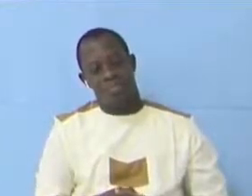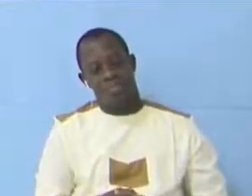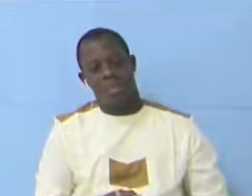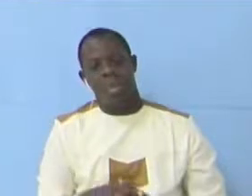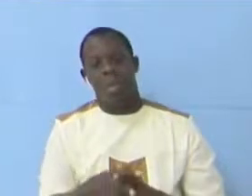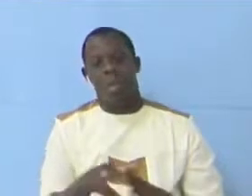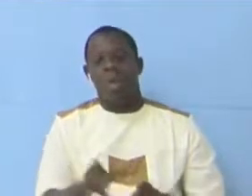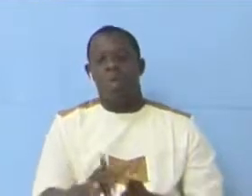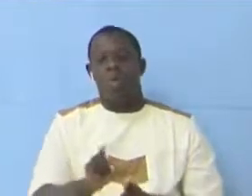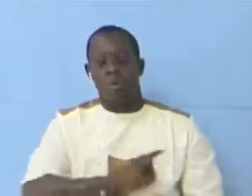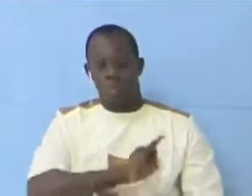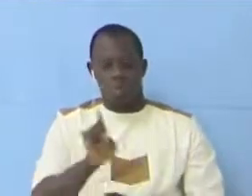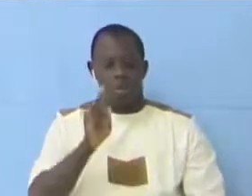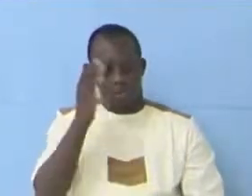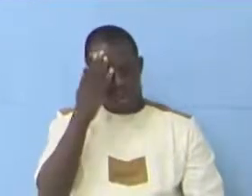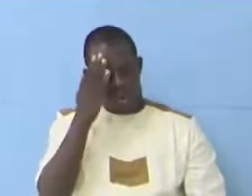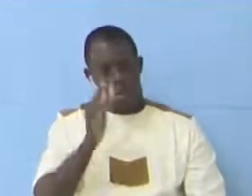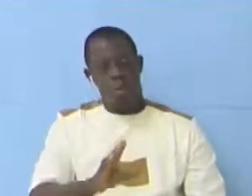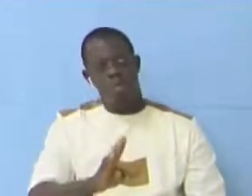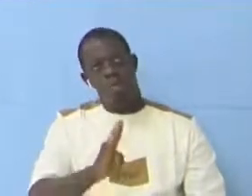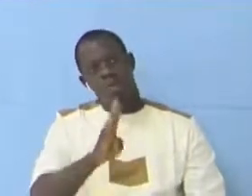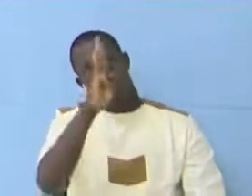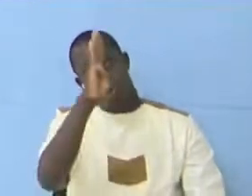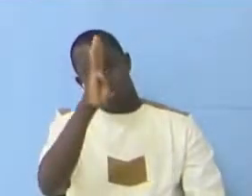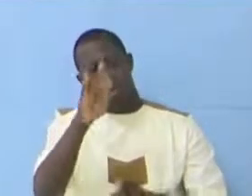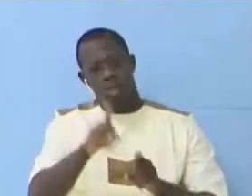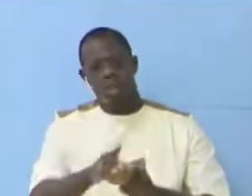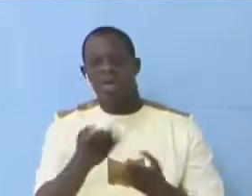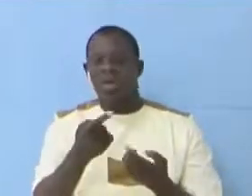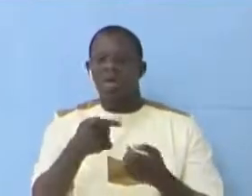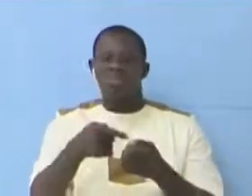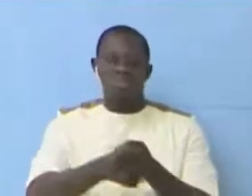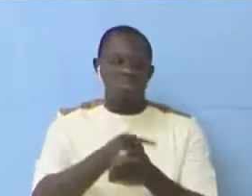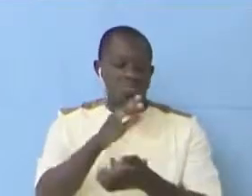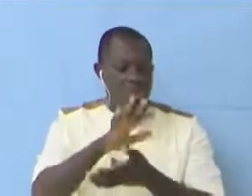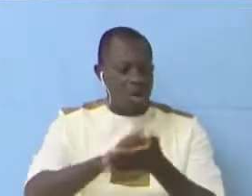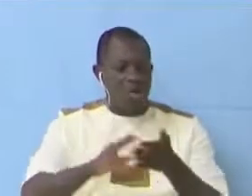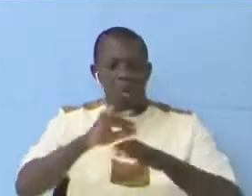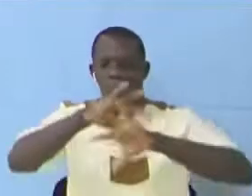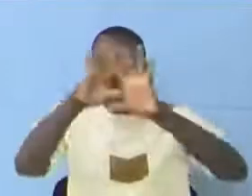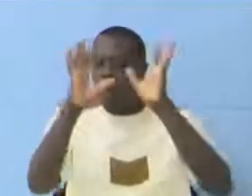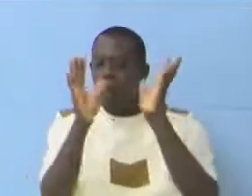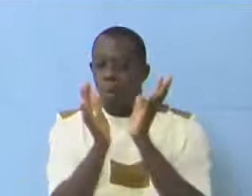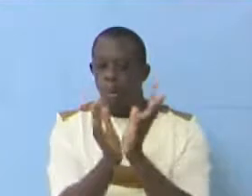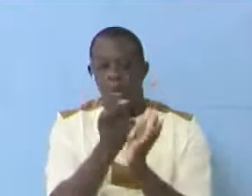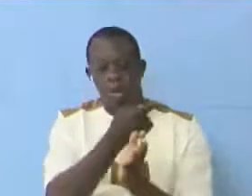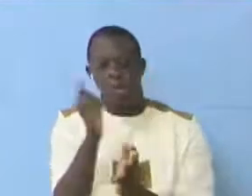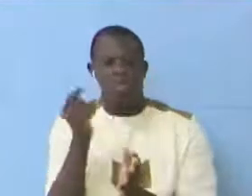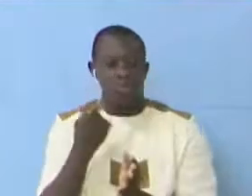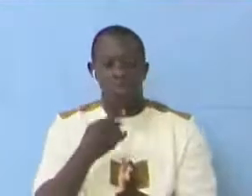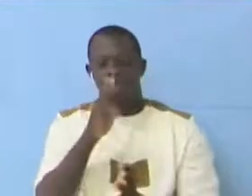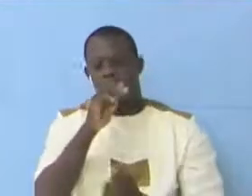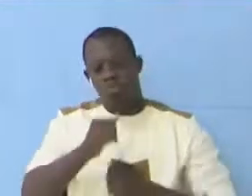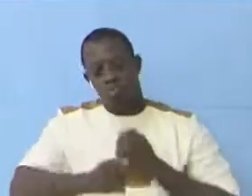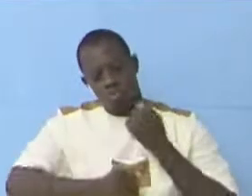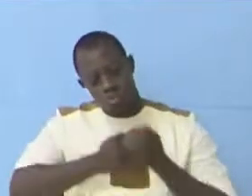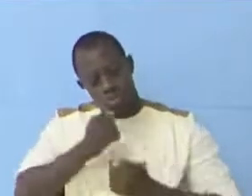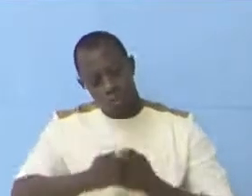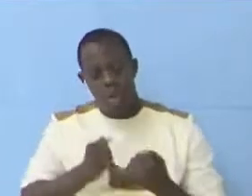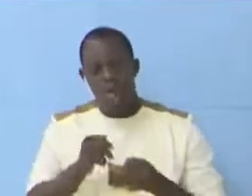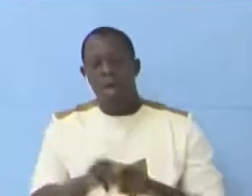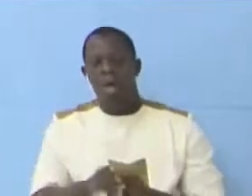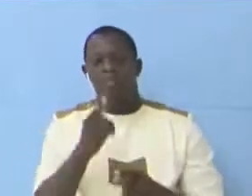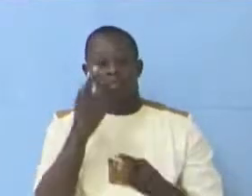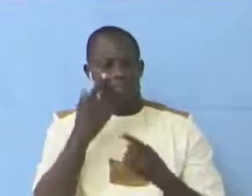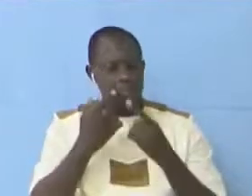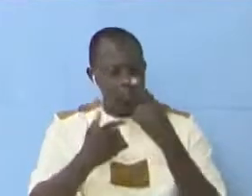We know, Lord, that the blood of all those who were slaughtered cried unto you,